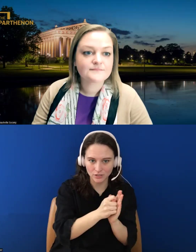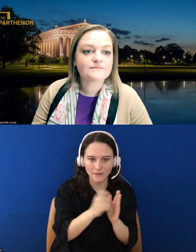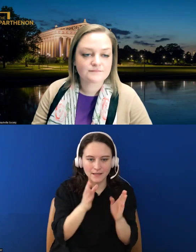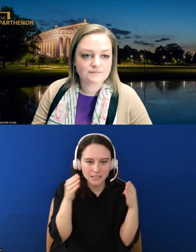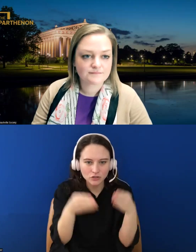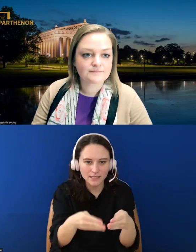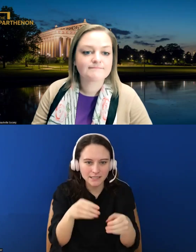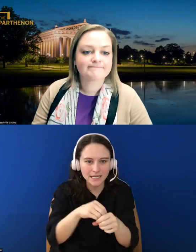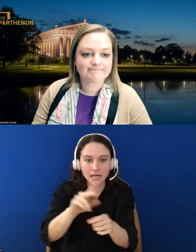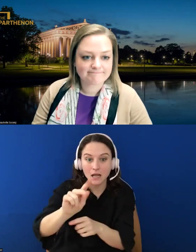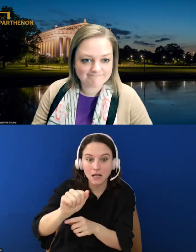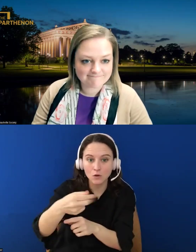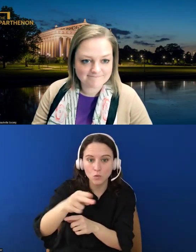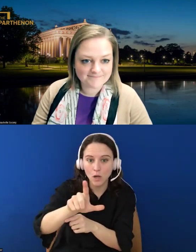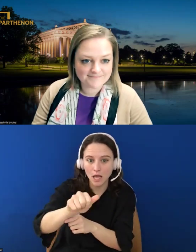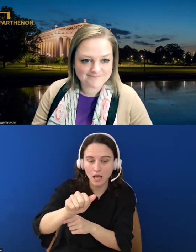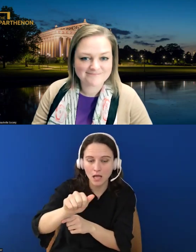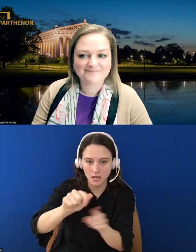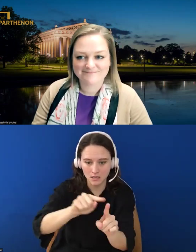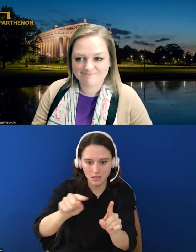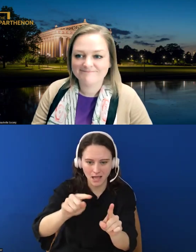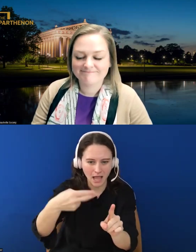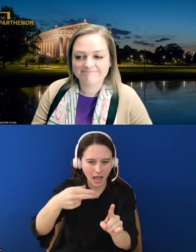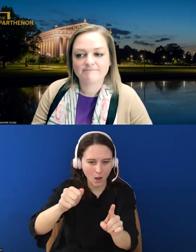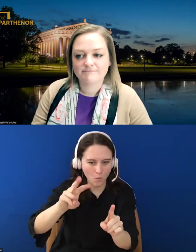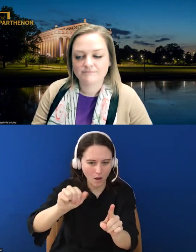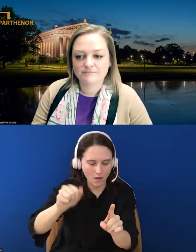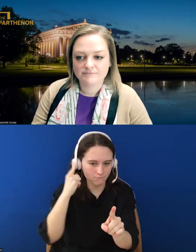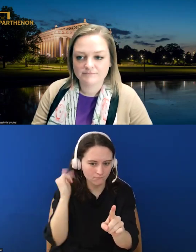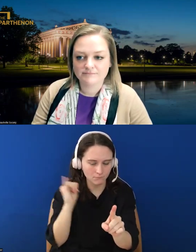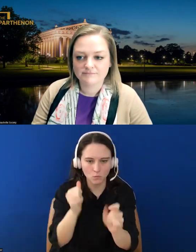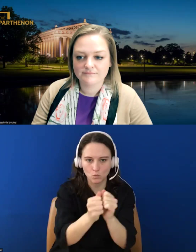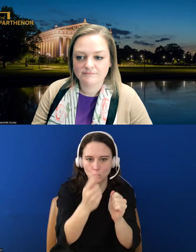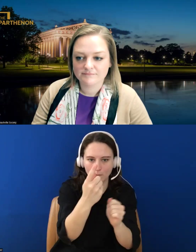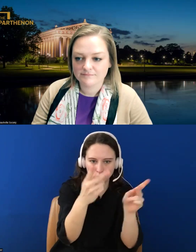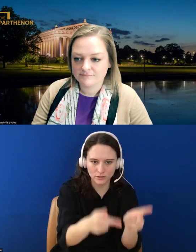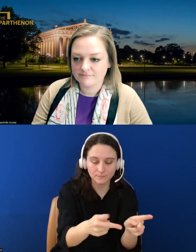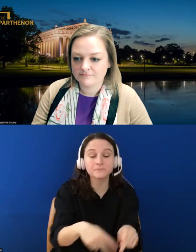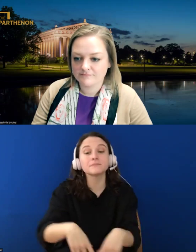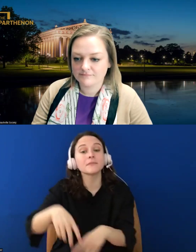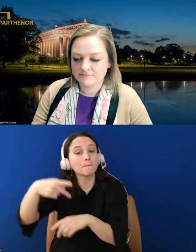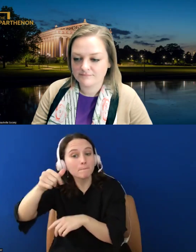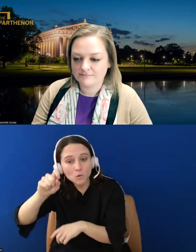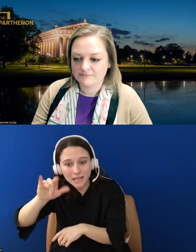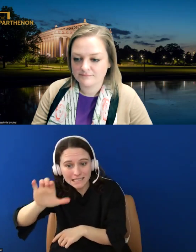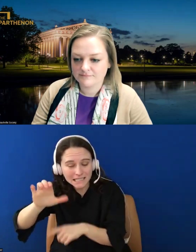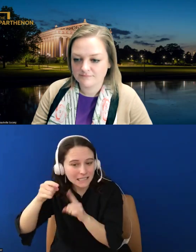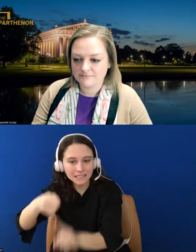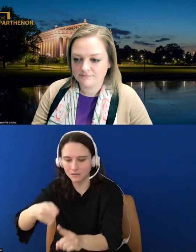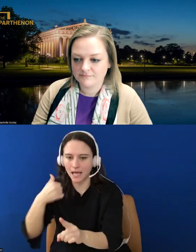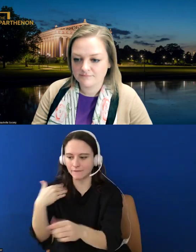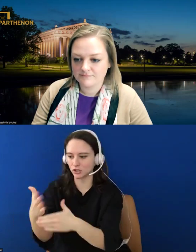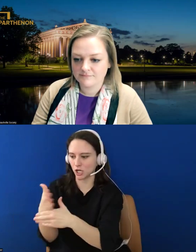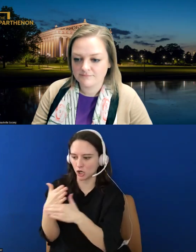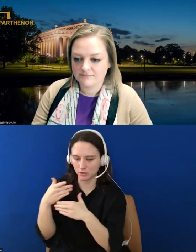one person. Now in the post-classic, we have a shared government between a group of lineages,